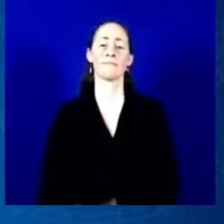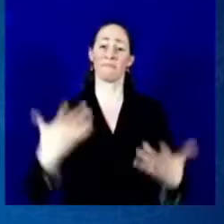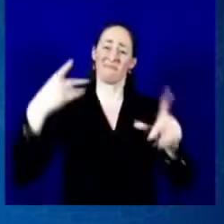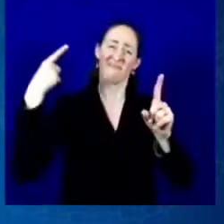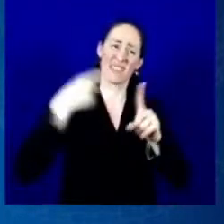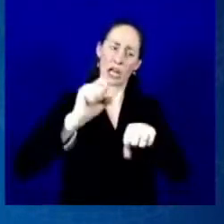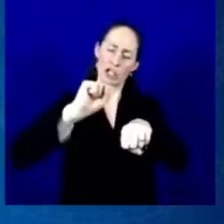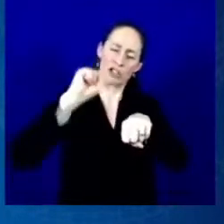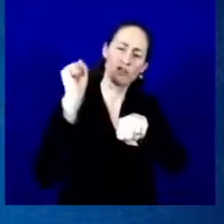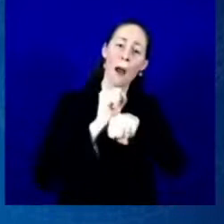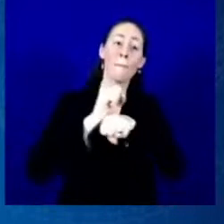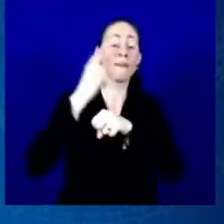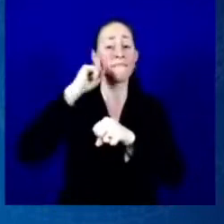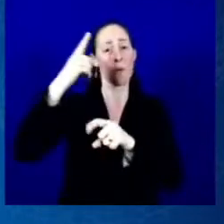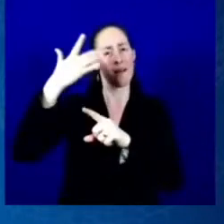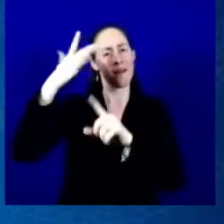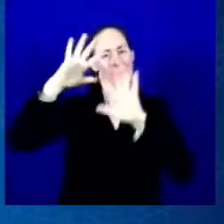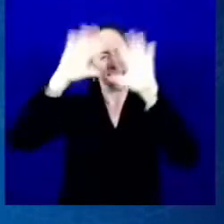Jobs.